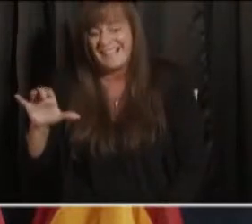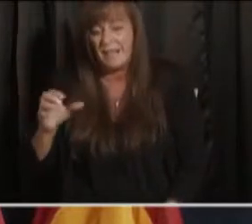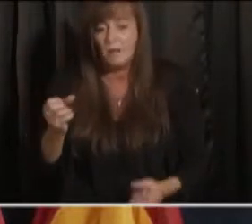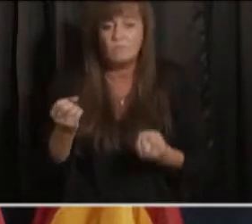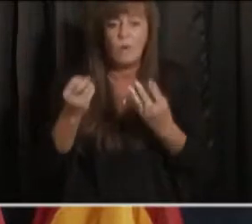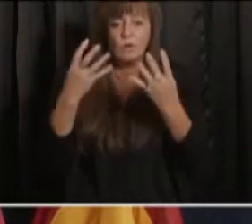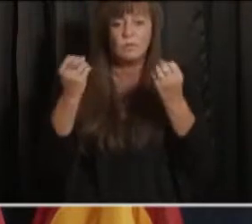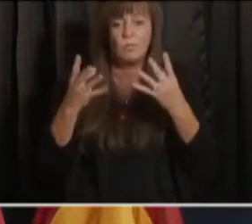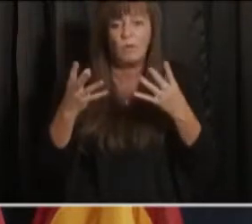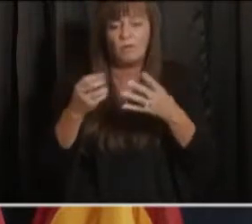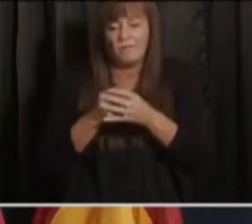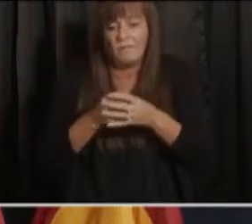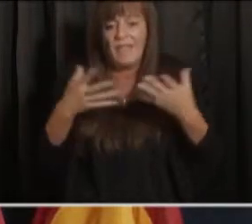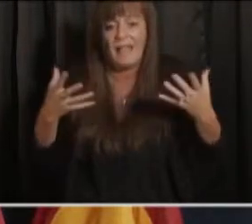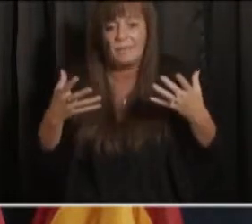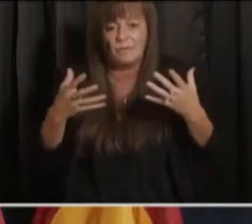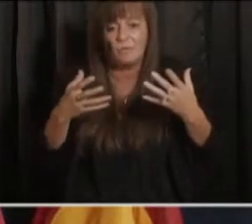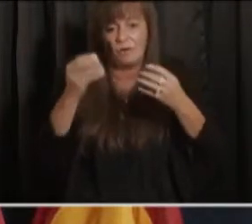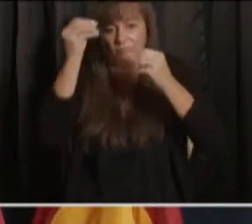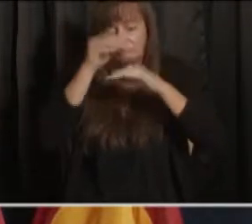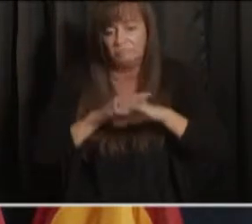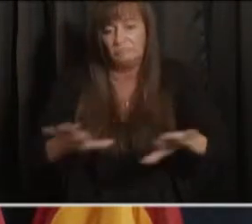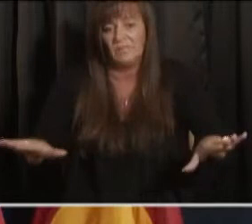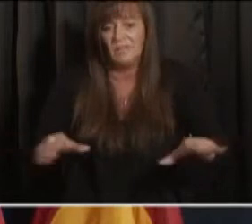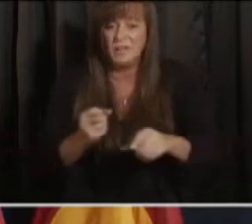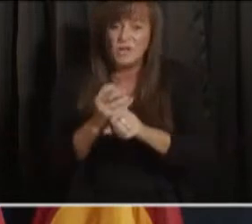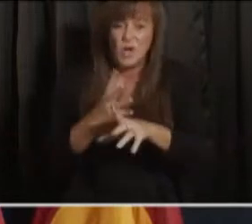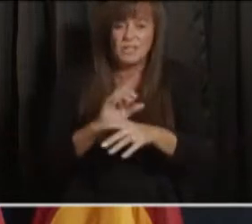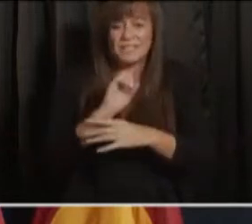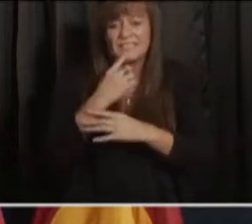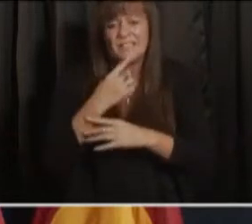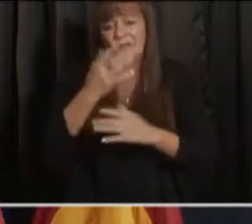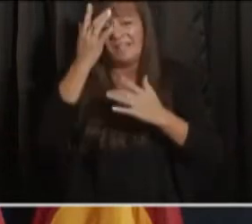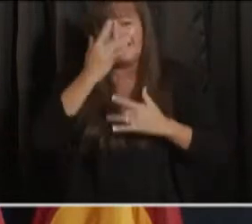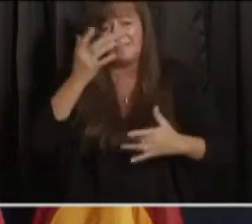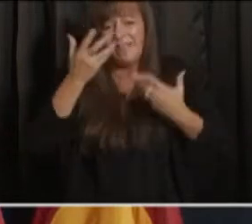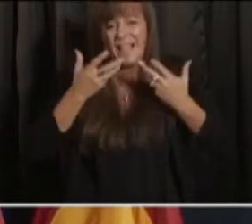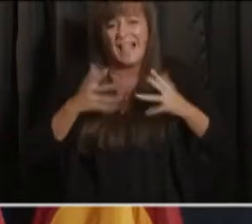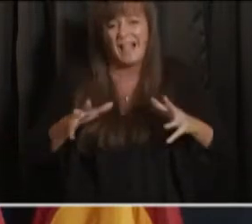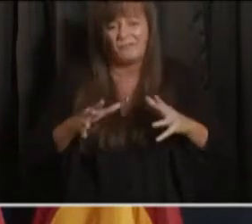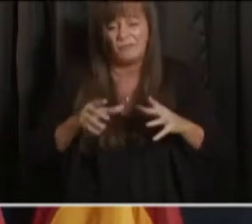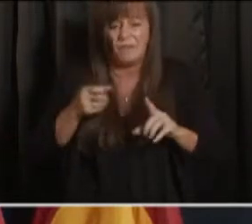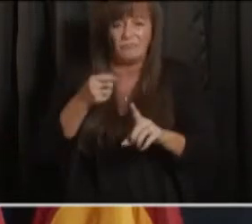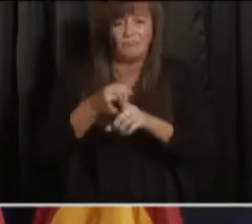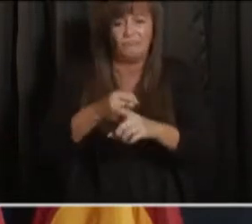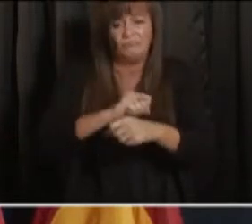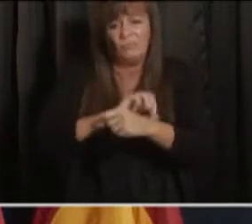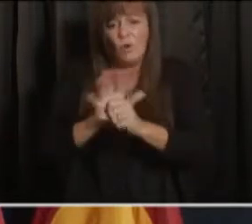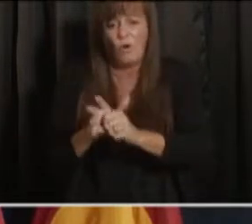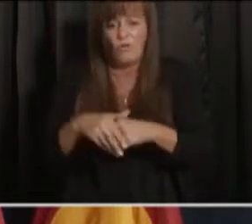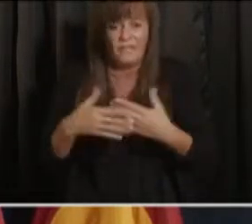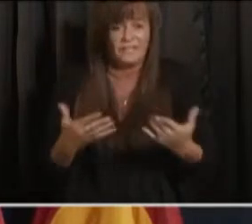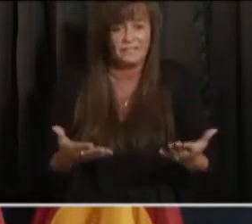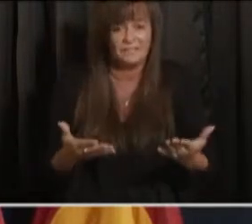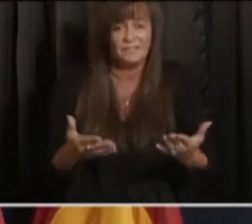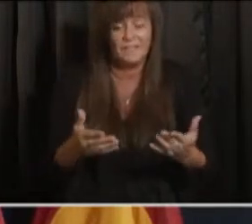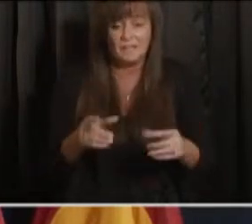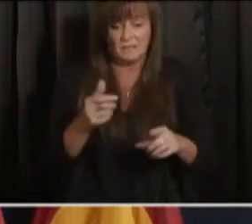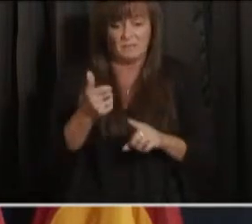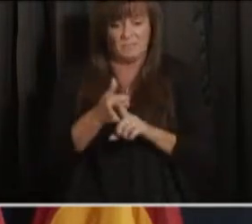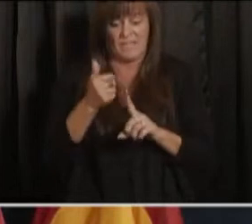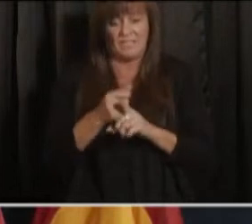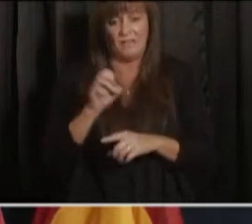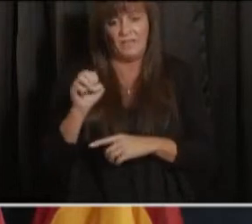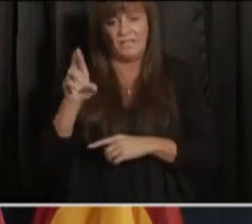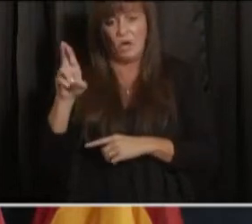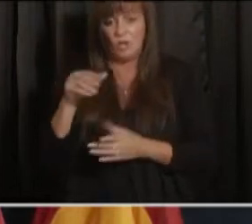in children that has caused serious illness in those kids after being infected with COVID. As an ER doctor and a